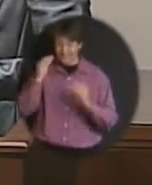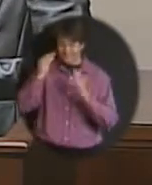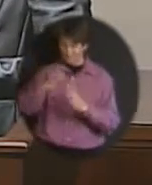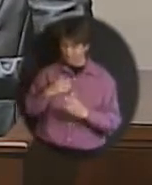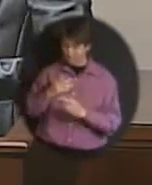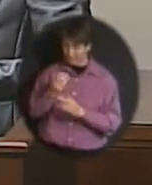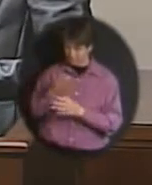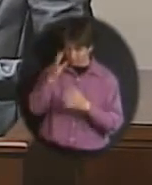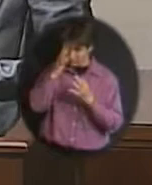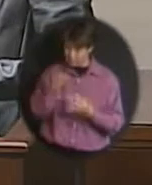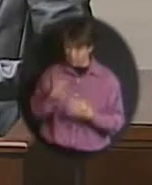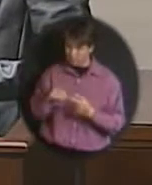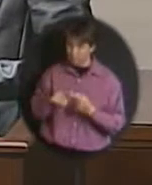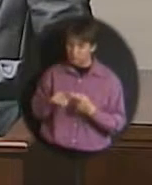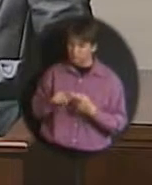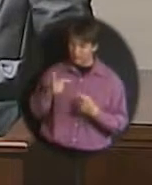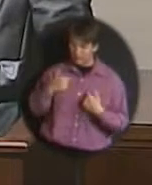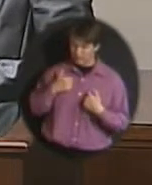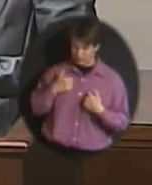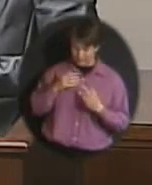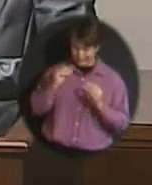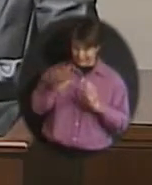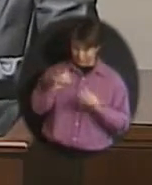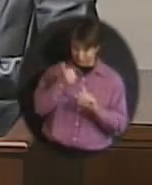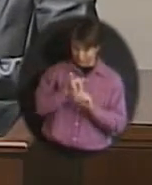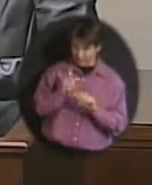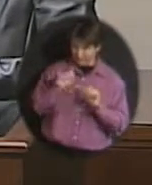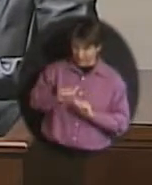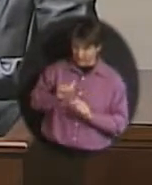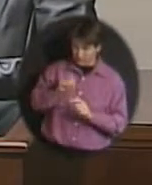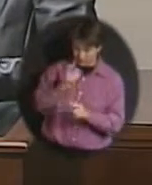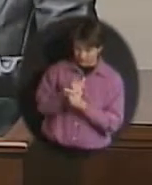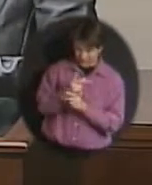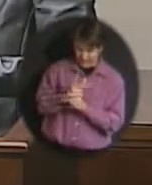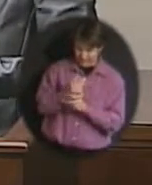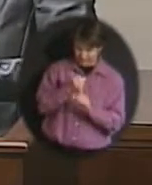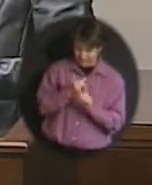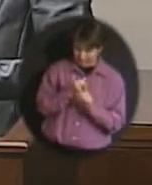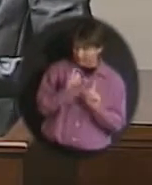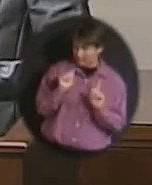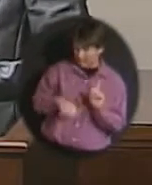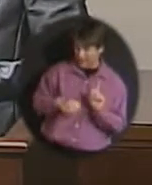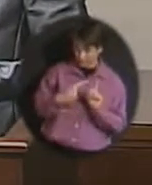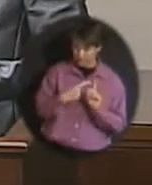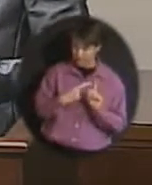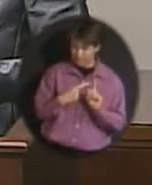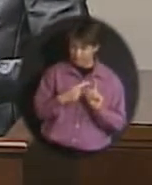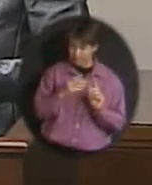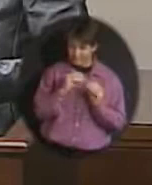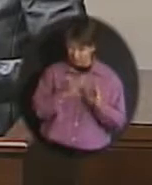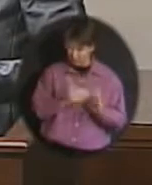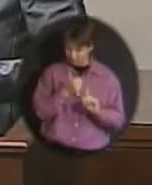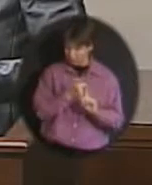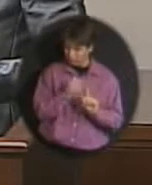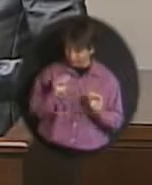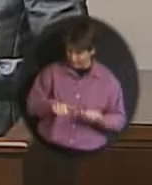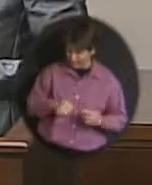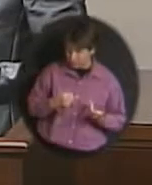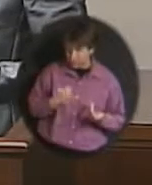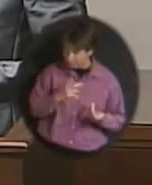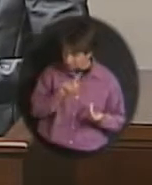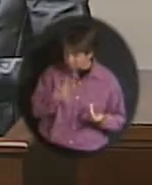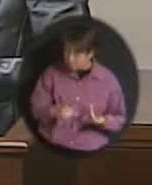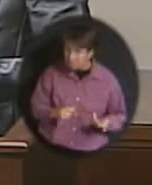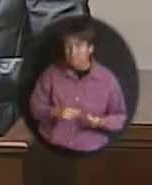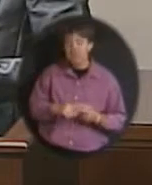couple decisions. Is it something they can address specifically? They're going to make a professional judgment. Can they address it? Some of the buildings, in